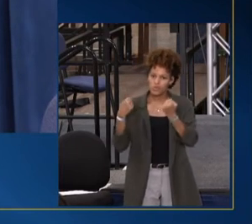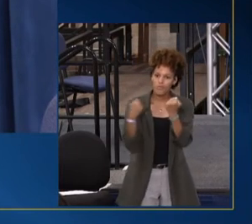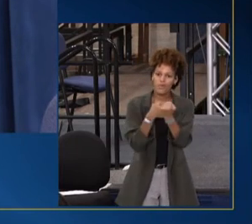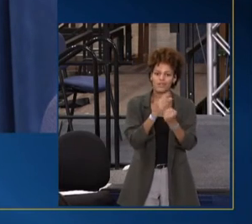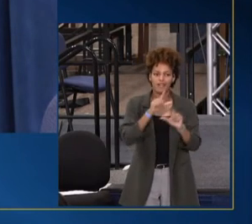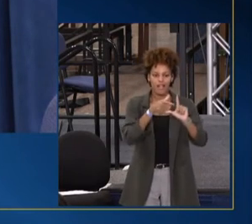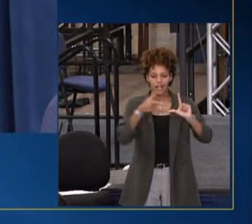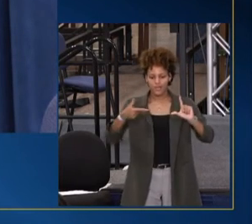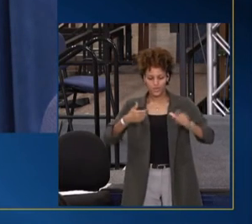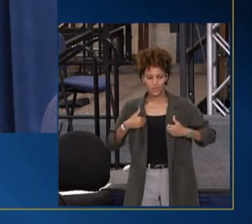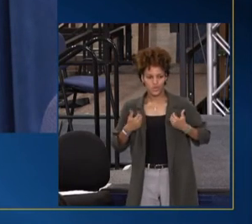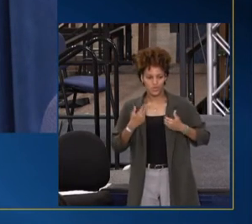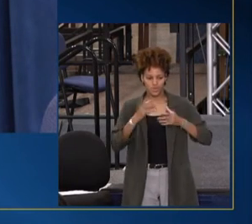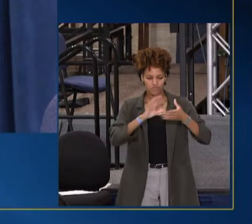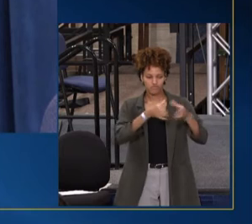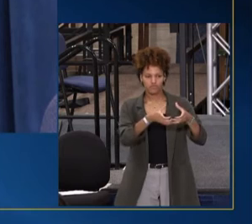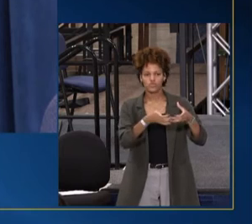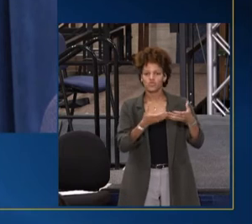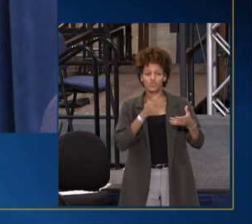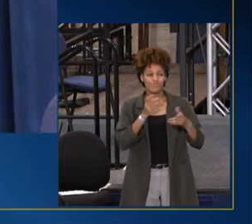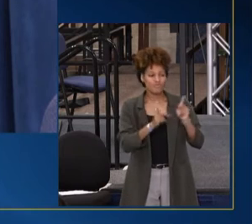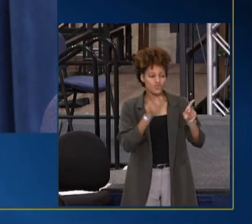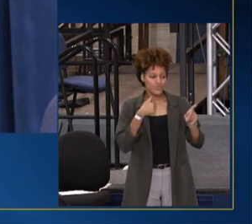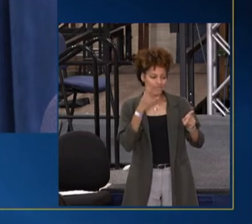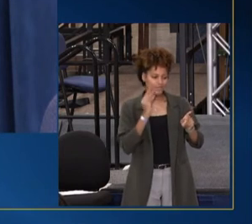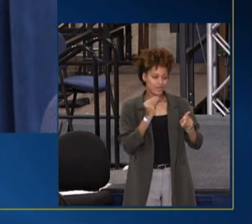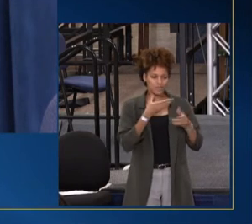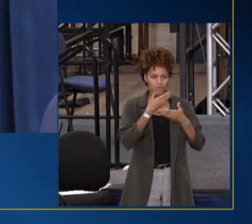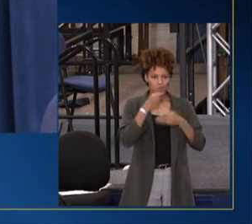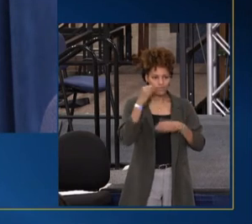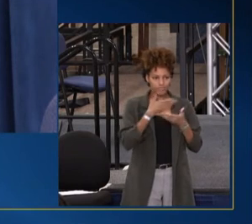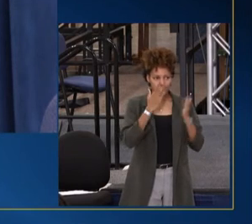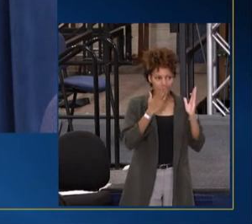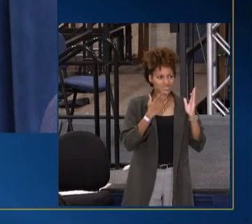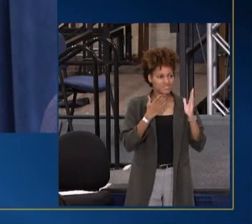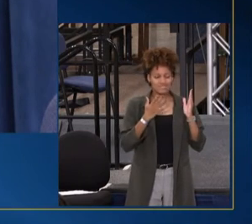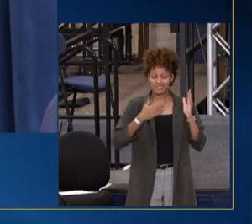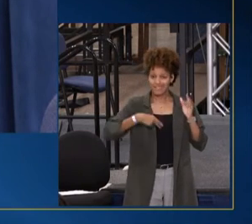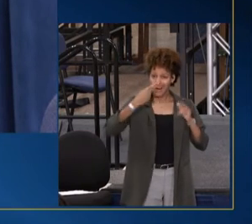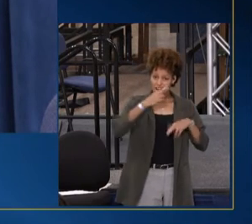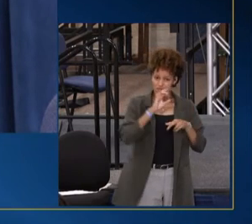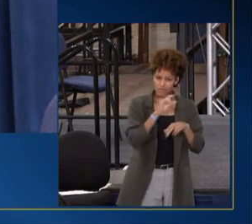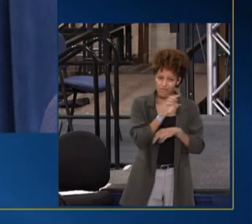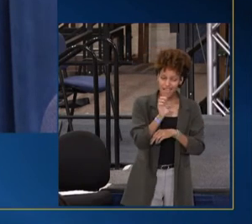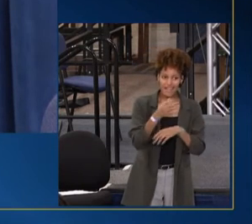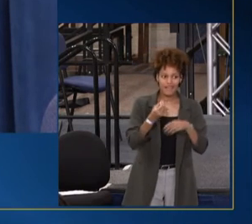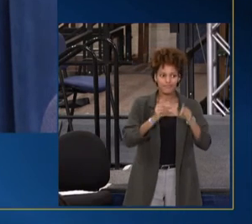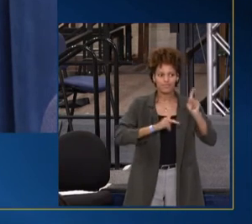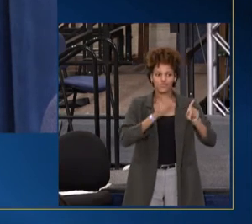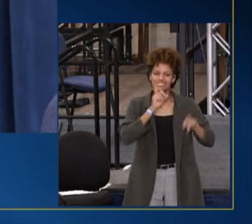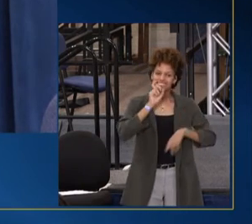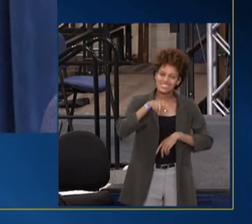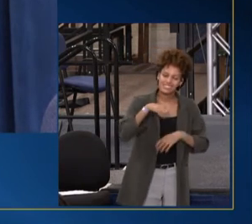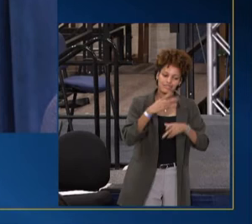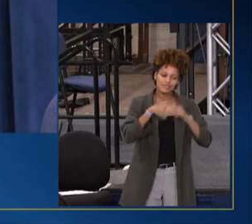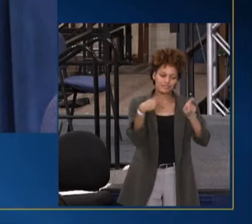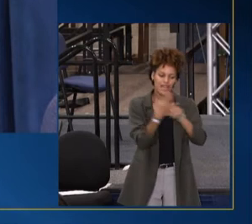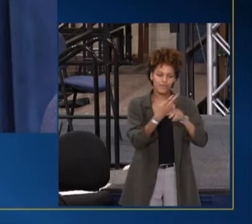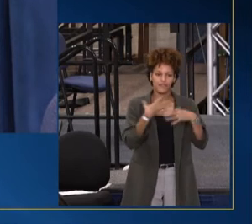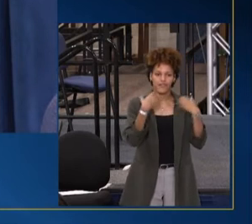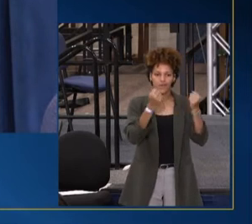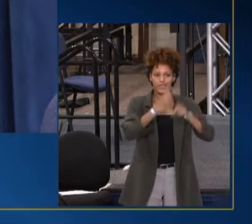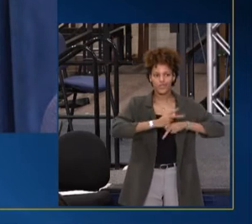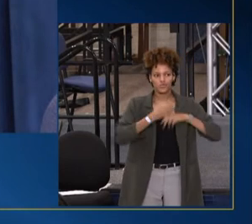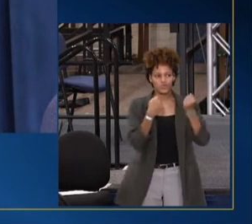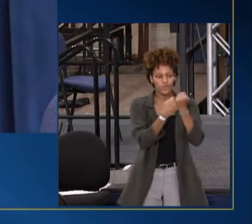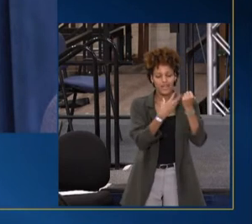youth who experience homelessness at an unprecedented rate and really need the kind of healthcare supports,